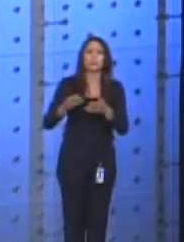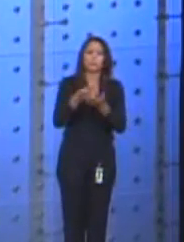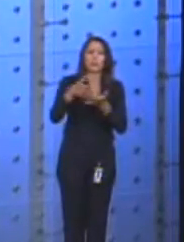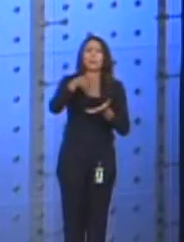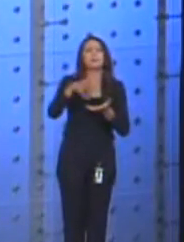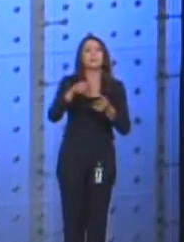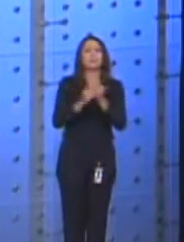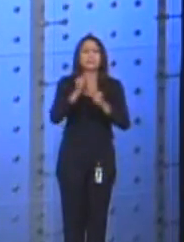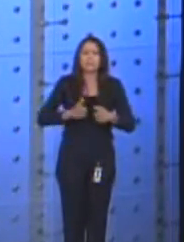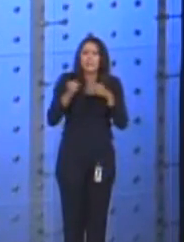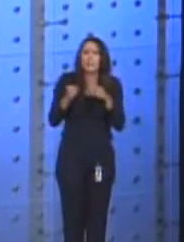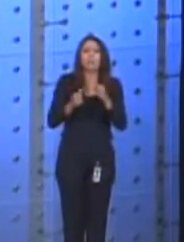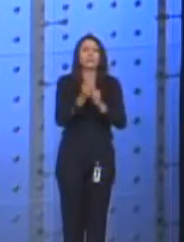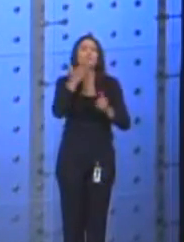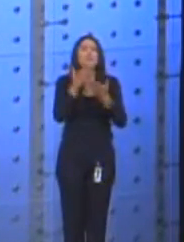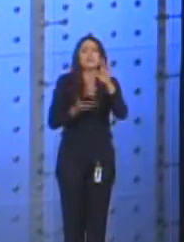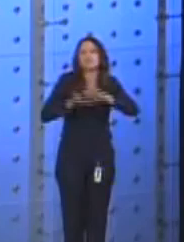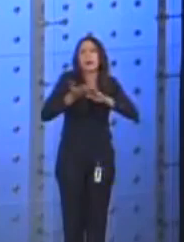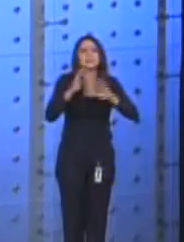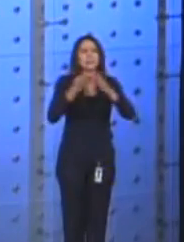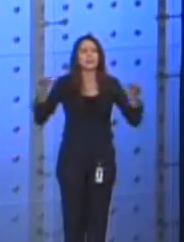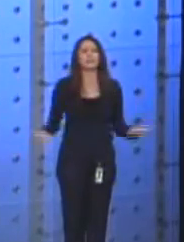most well-run city in America.